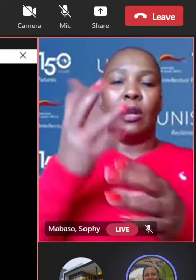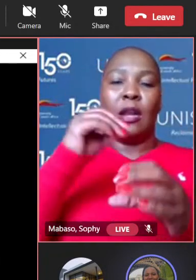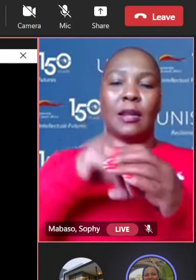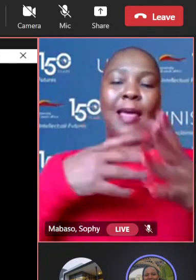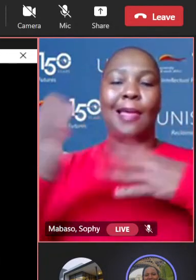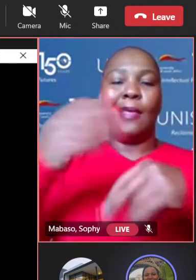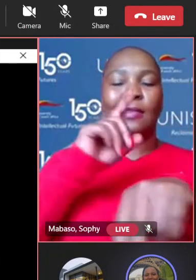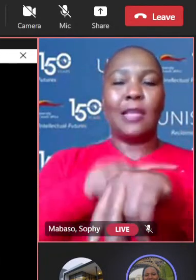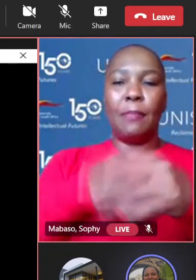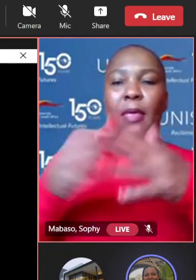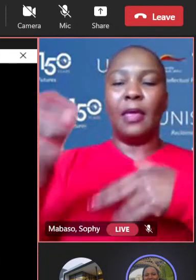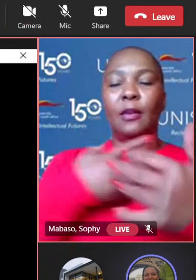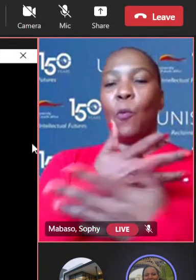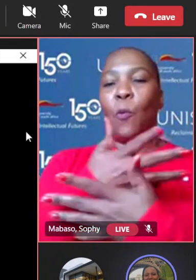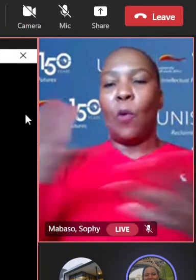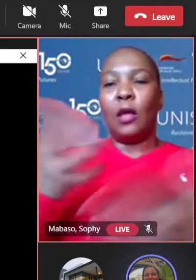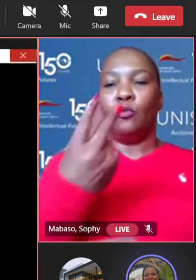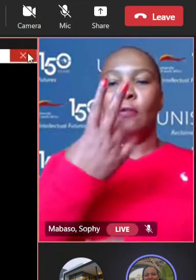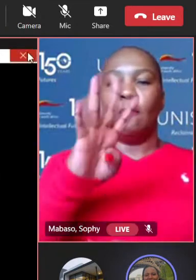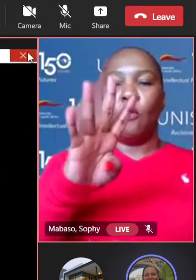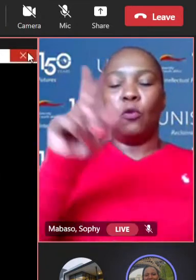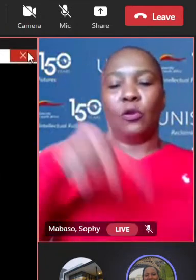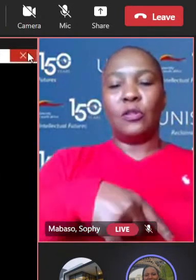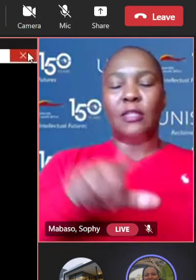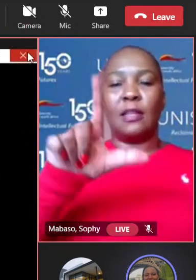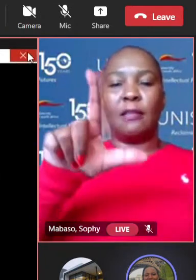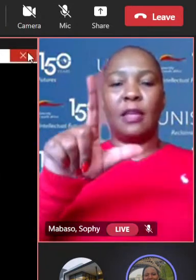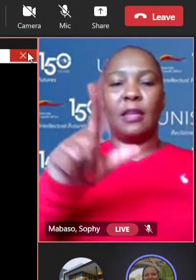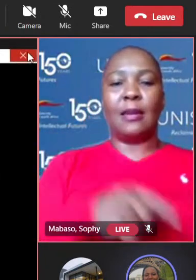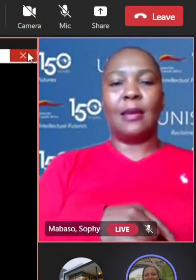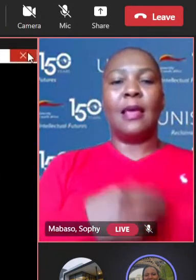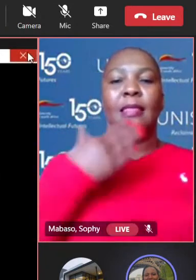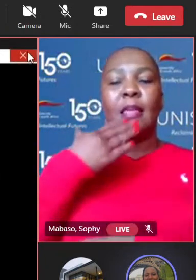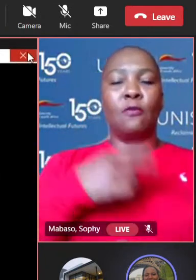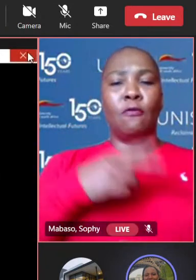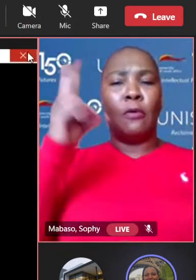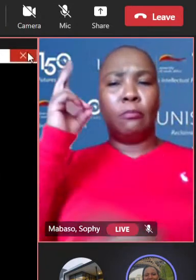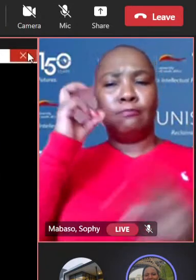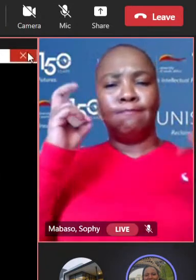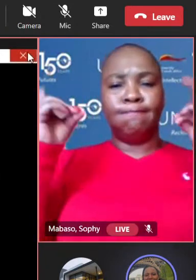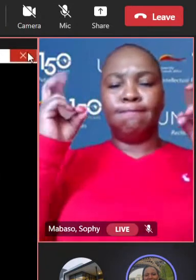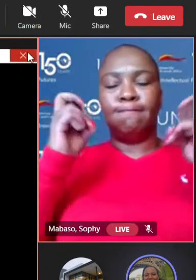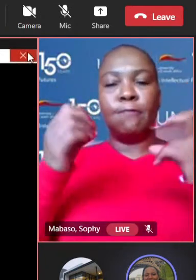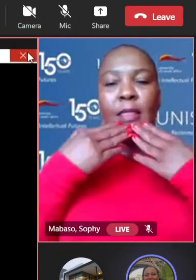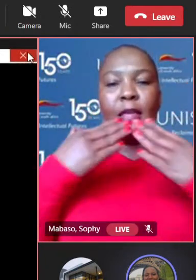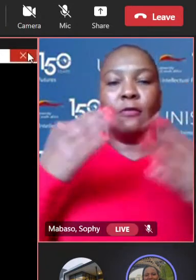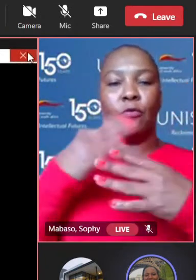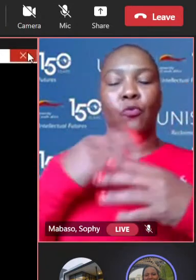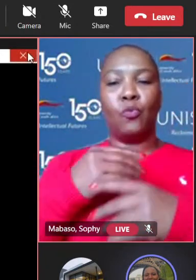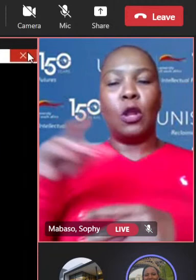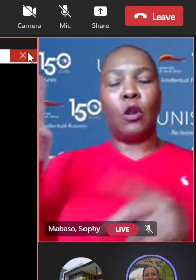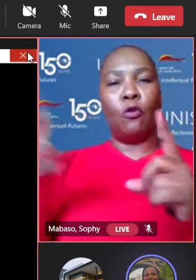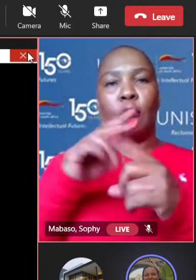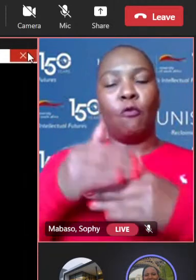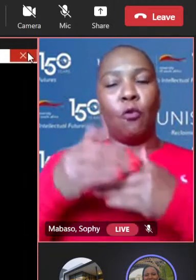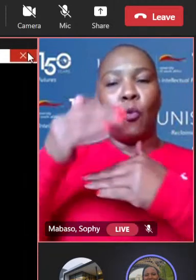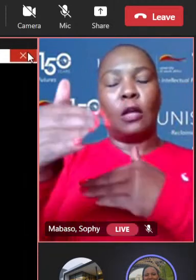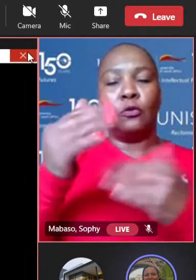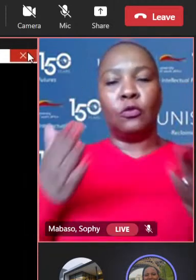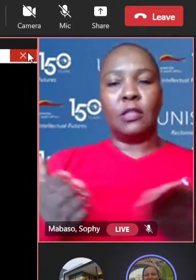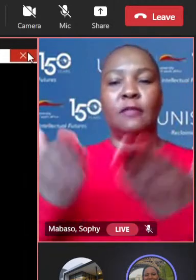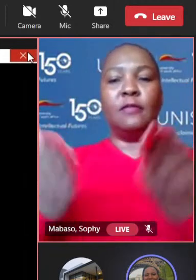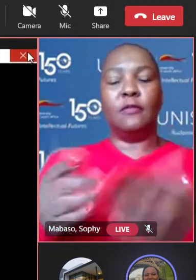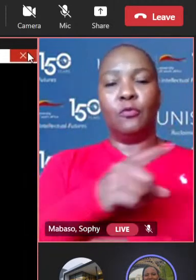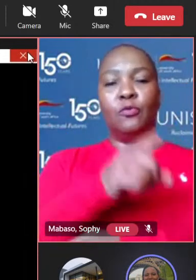anywhere, 24/7. And thank you for listening. We're looking forward to be of service to you. But remember, we are